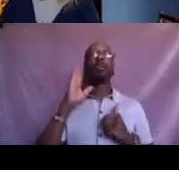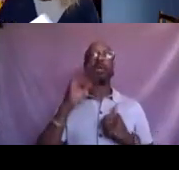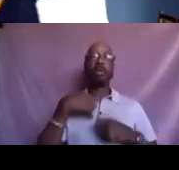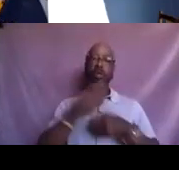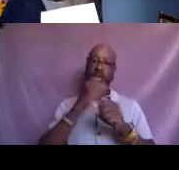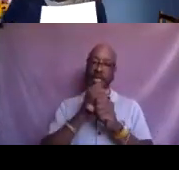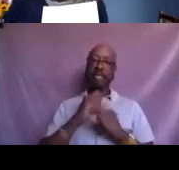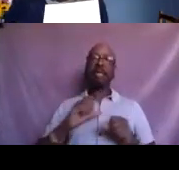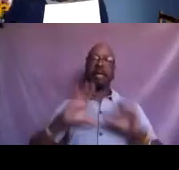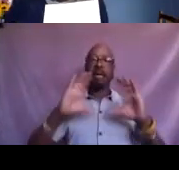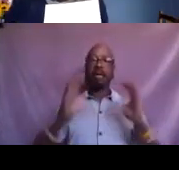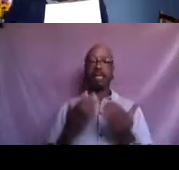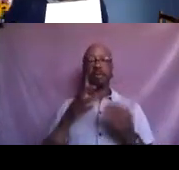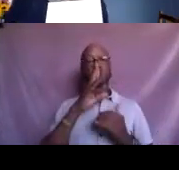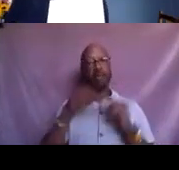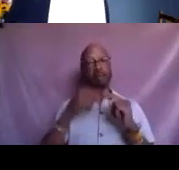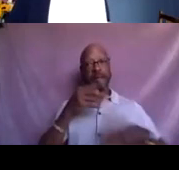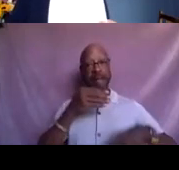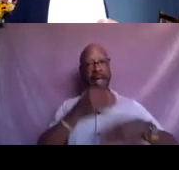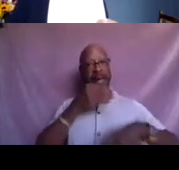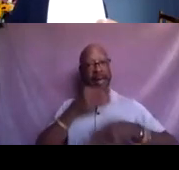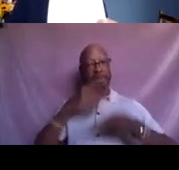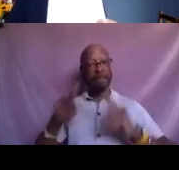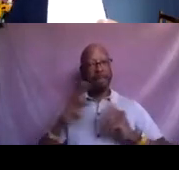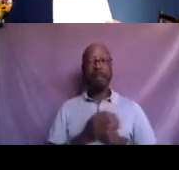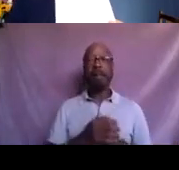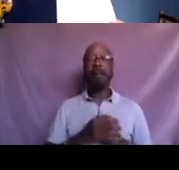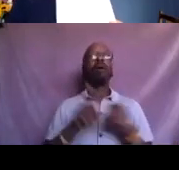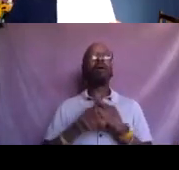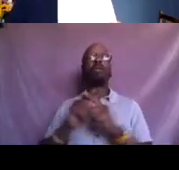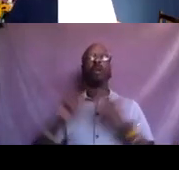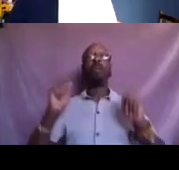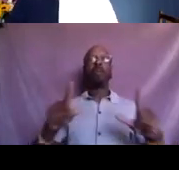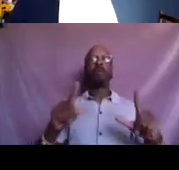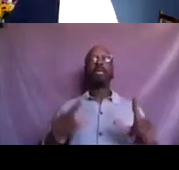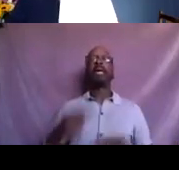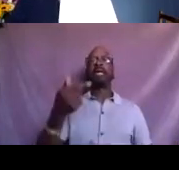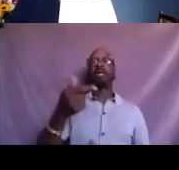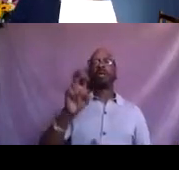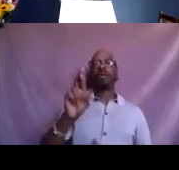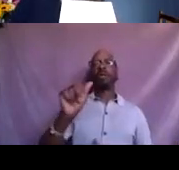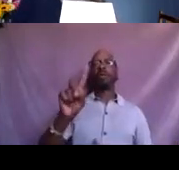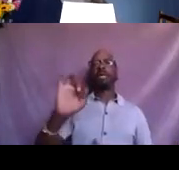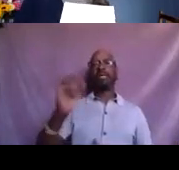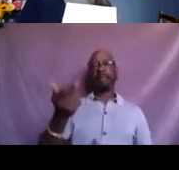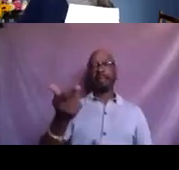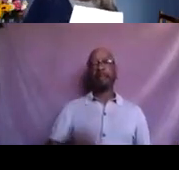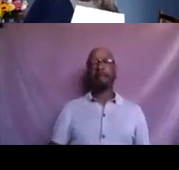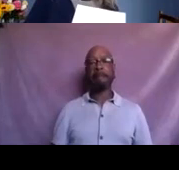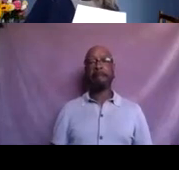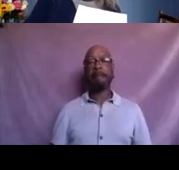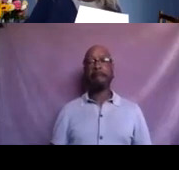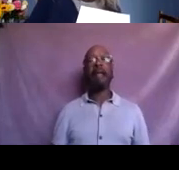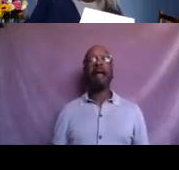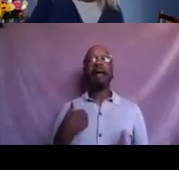class. We're going to talk about adding people. We're going to talk about posting and grading, and you will all get a chance to practice posting something. And then I've got some